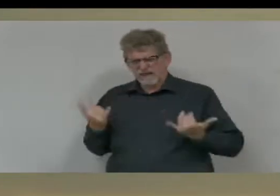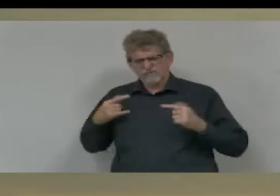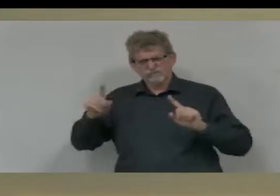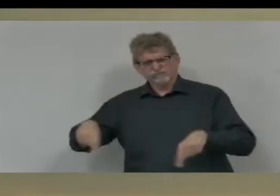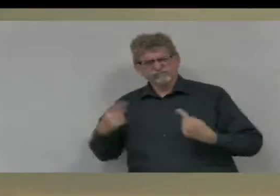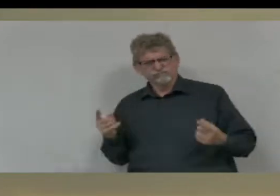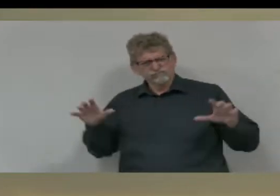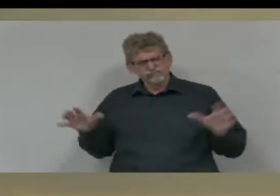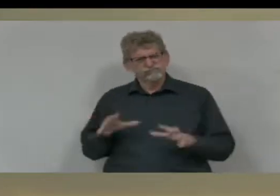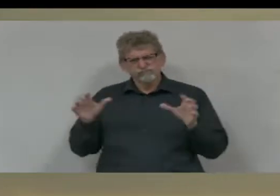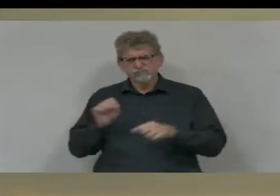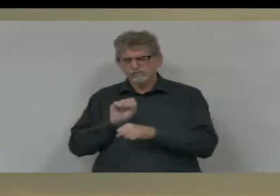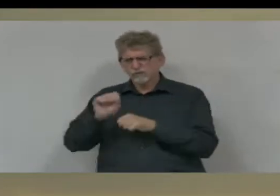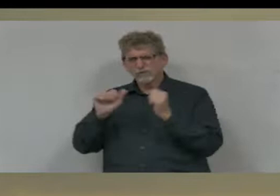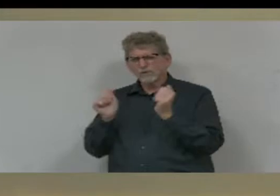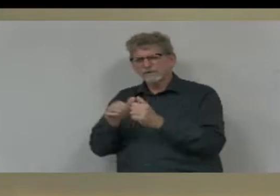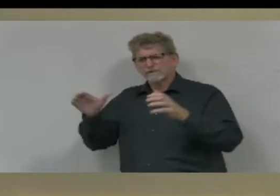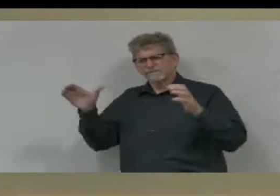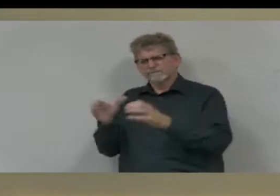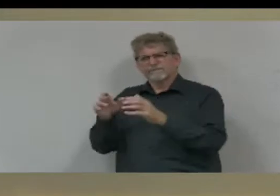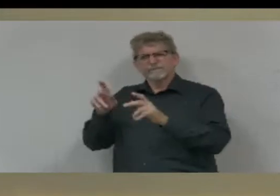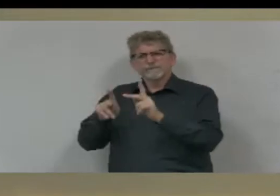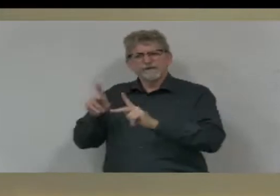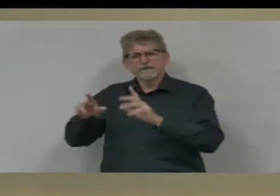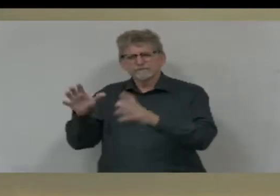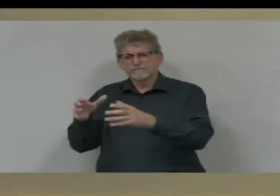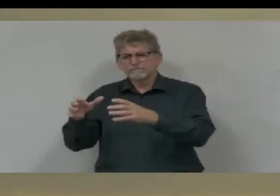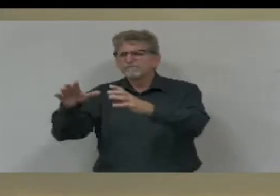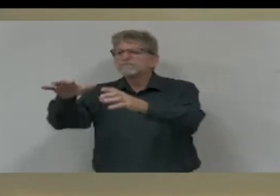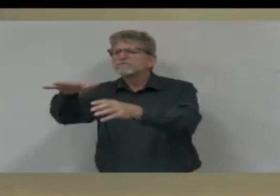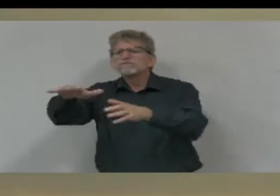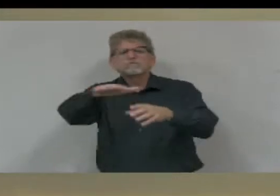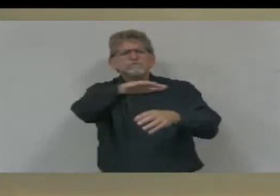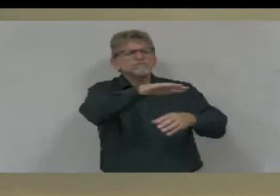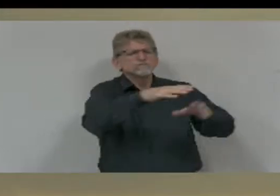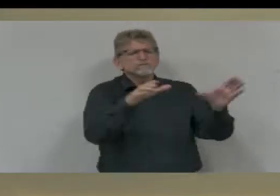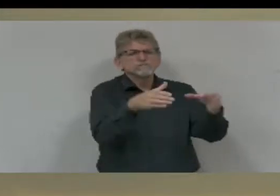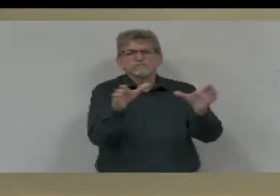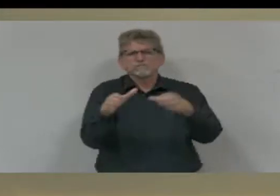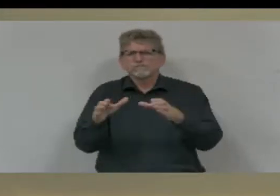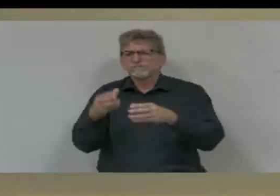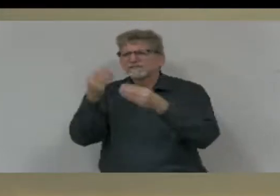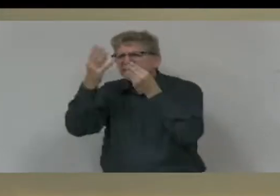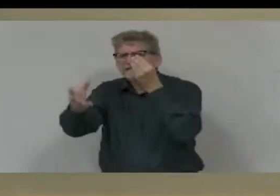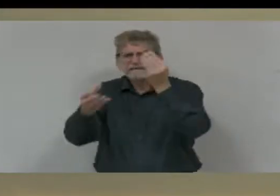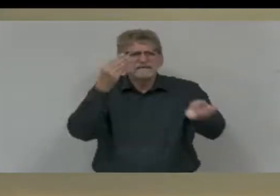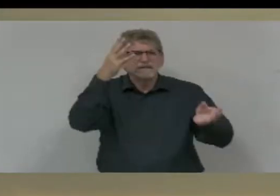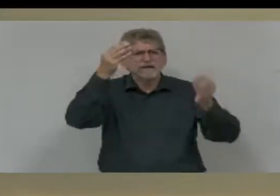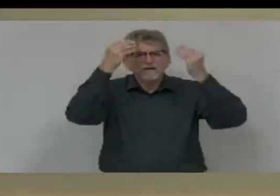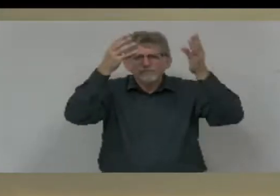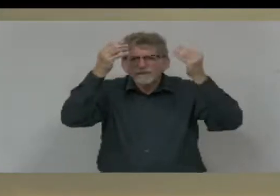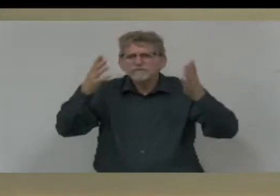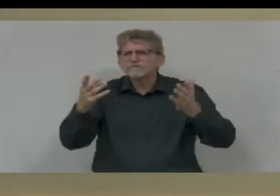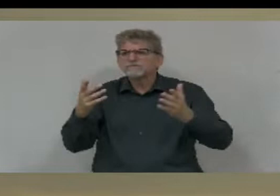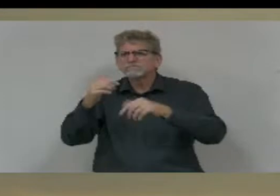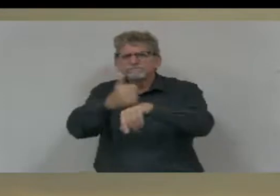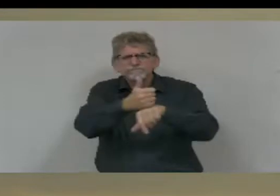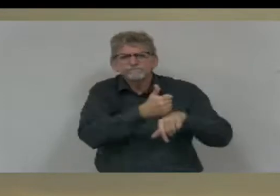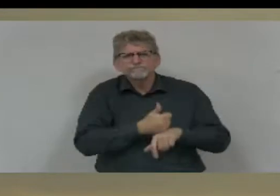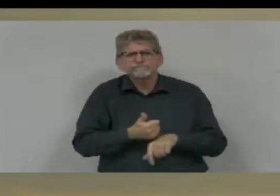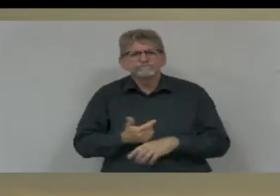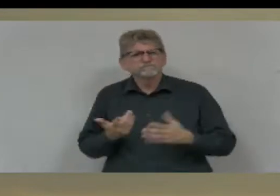minority coalitions, minority groups, to get the word out to minority populations that the vaccine